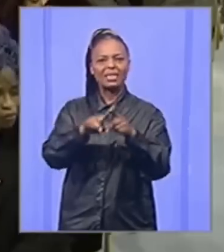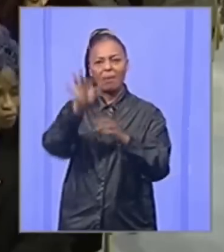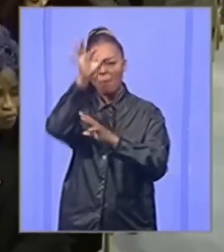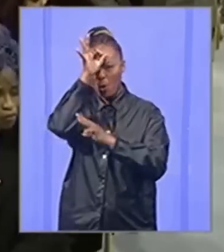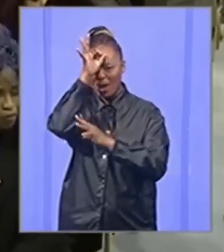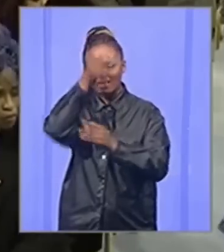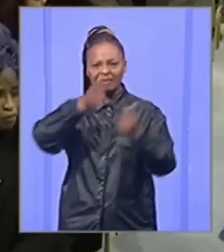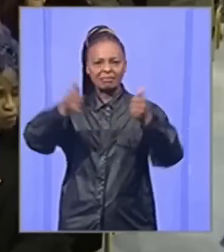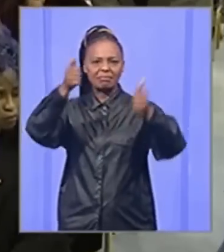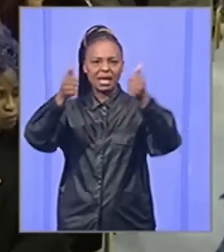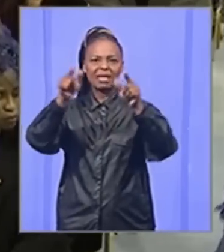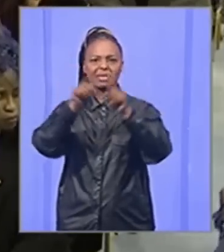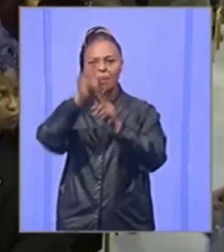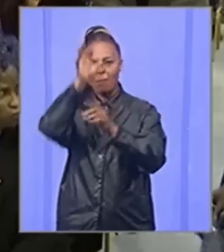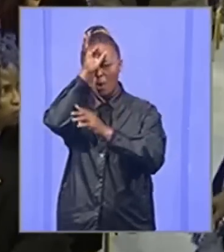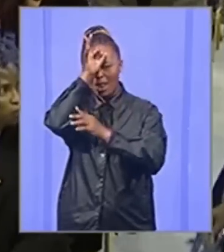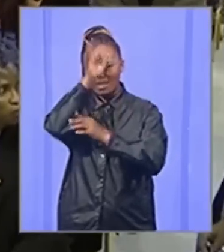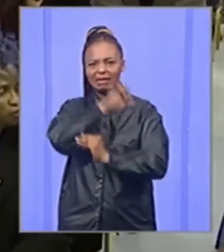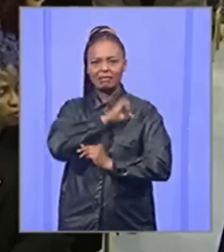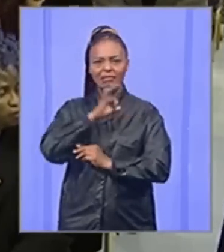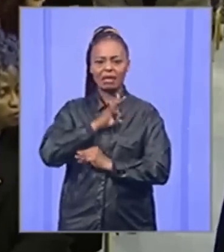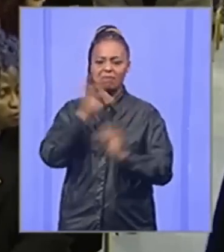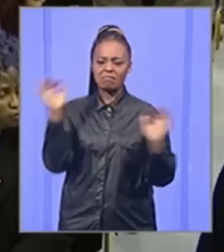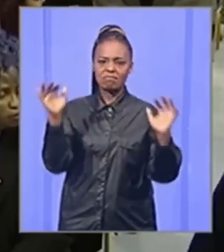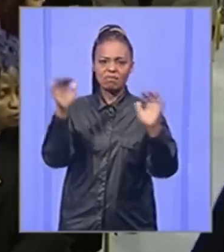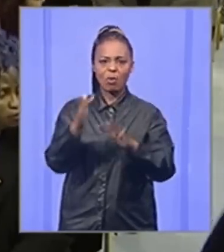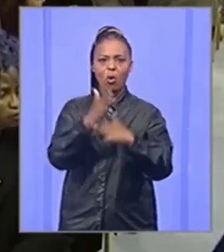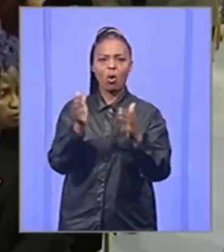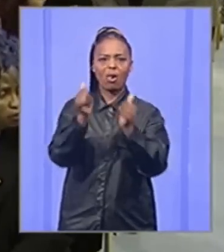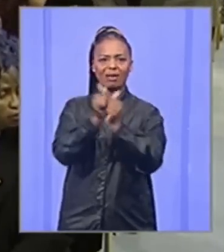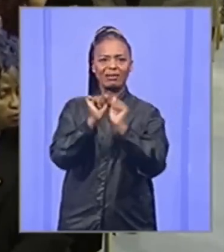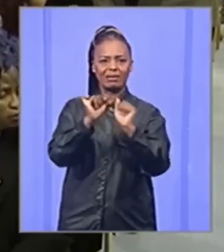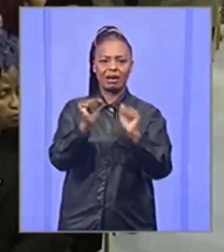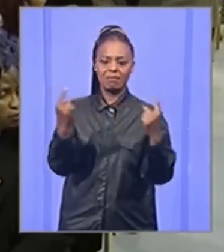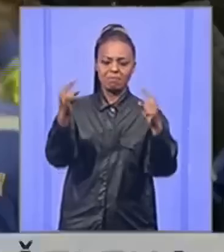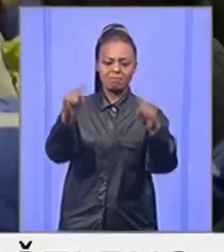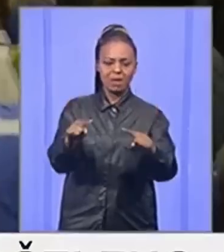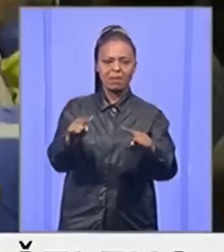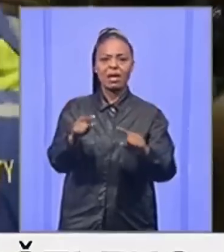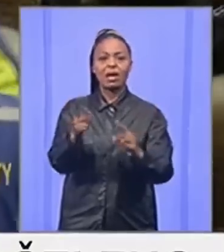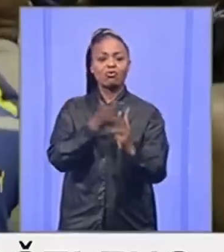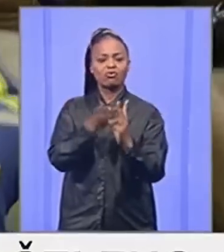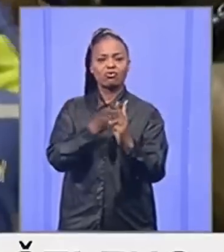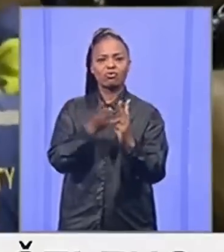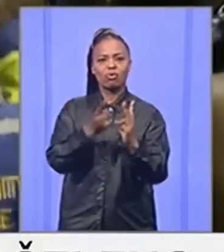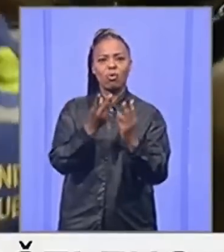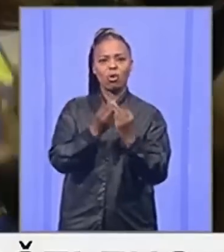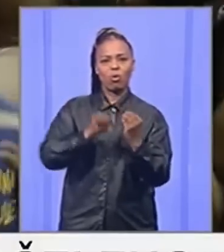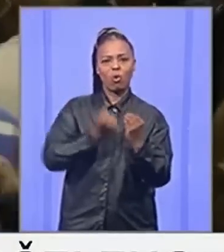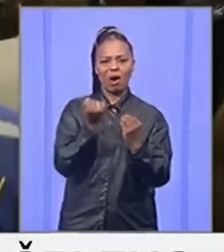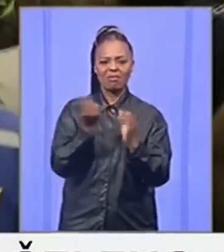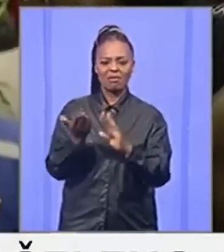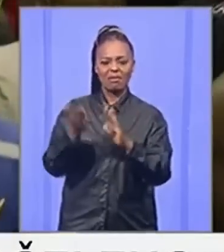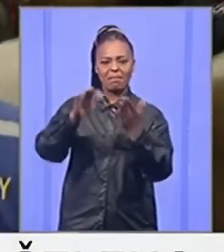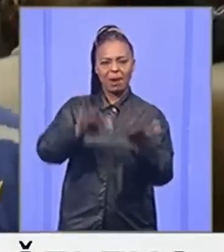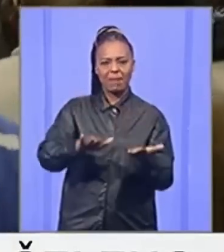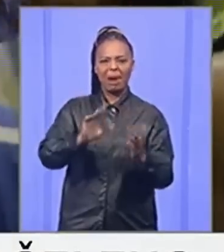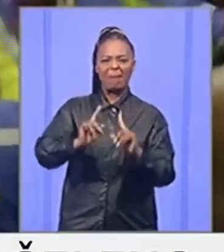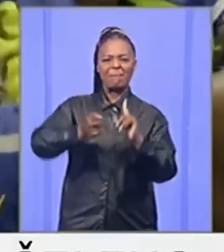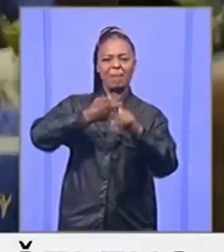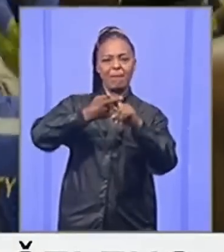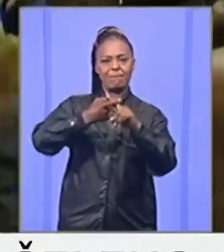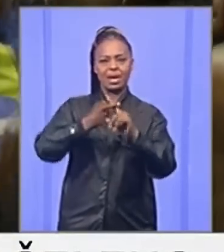ba kopane o tla feleletsa banyalani ba Hangamlane ba hlokahaletseng kotsing ya koloi. Gona ke tahlehelo tse